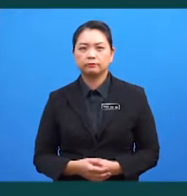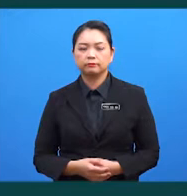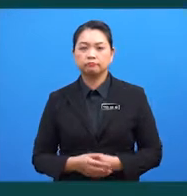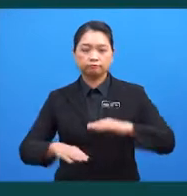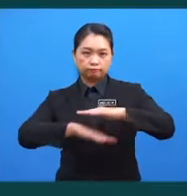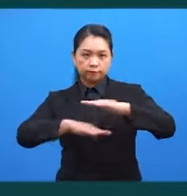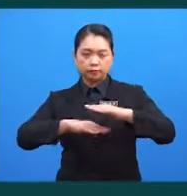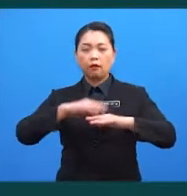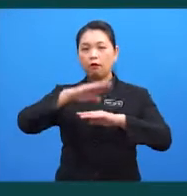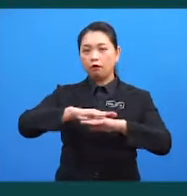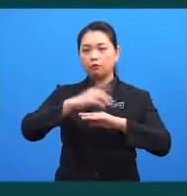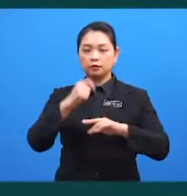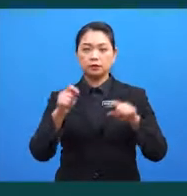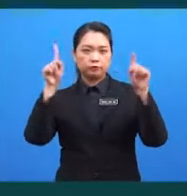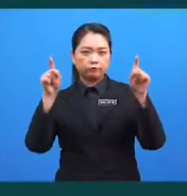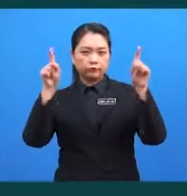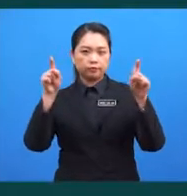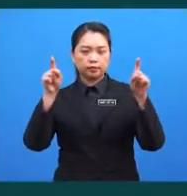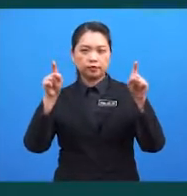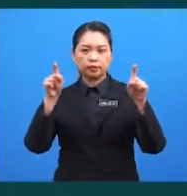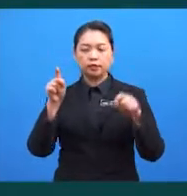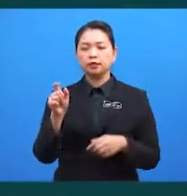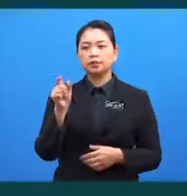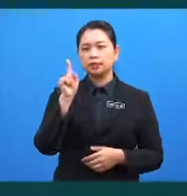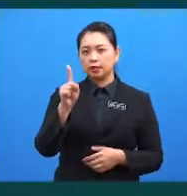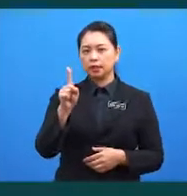Based on the phrases, isn't a piece of cake,